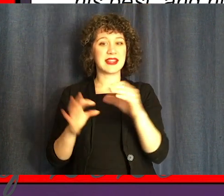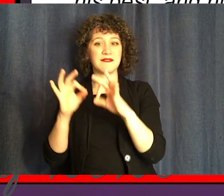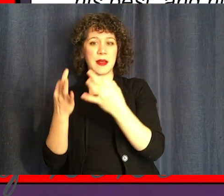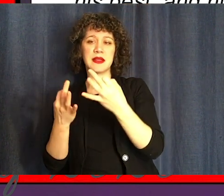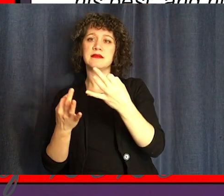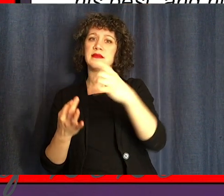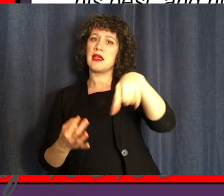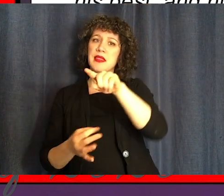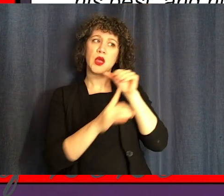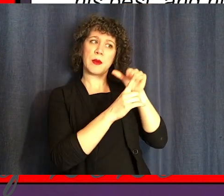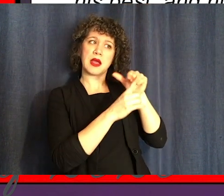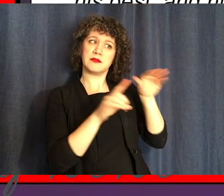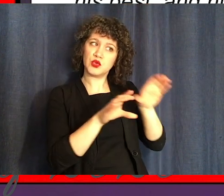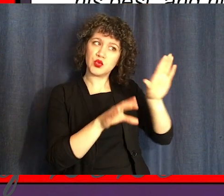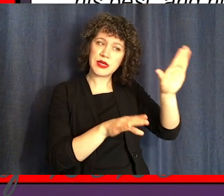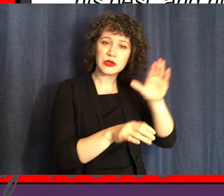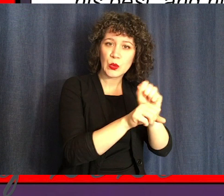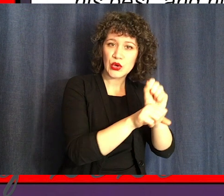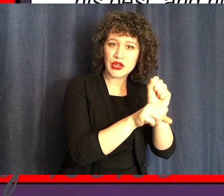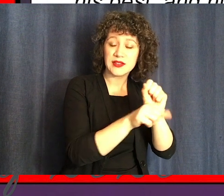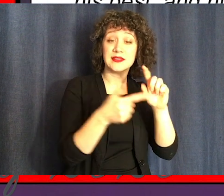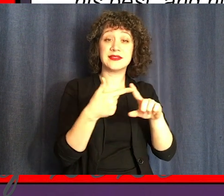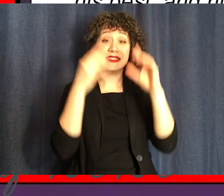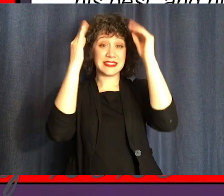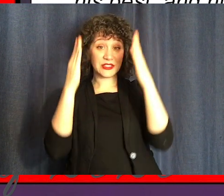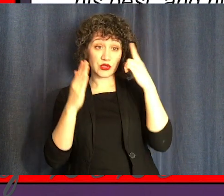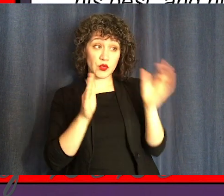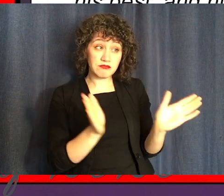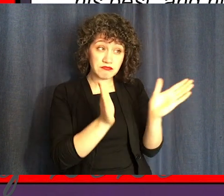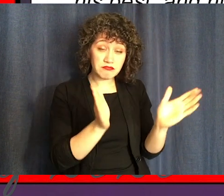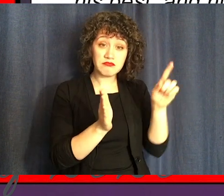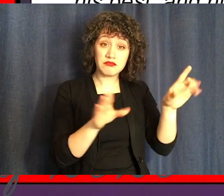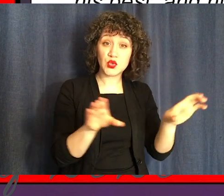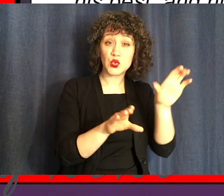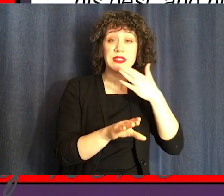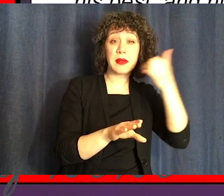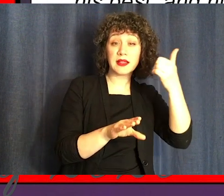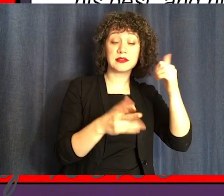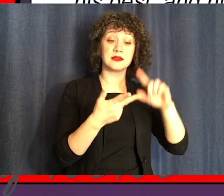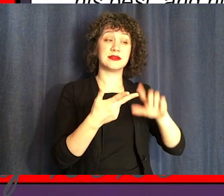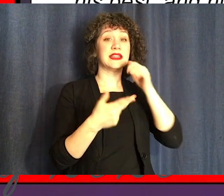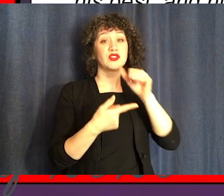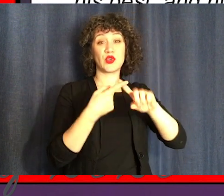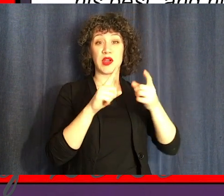his teachers for encouraging him to do his best, and his girlfriend for motivating him to not give